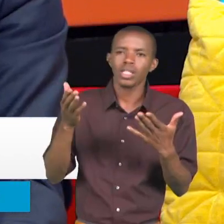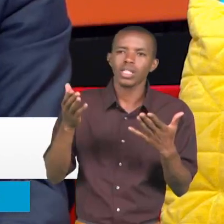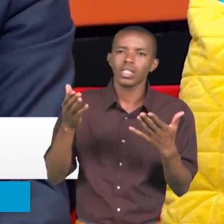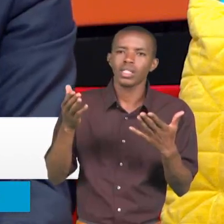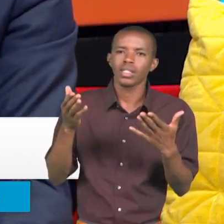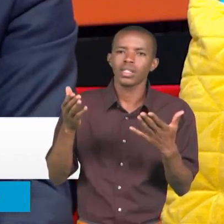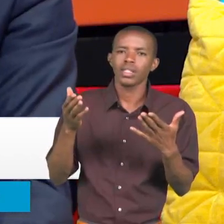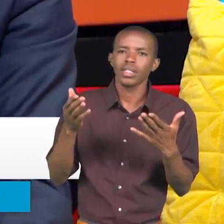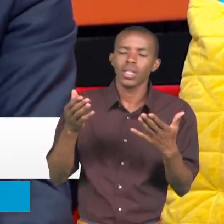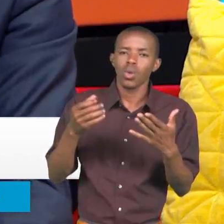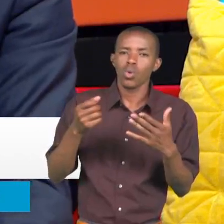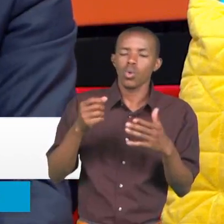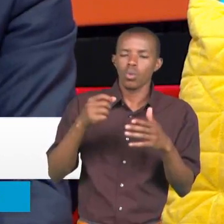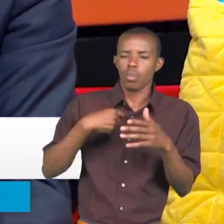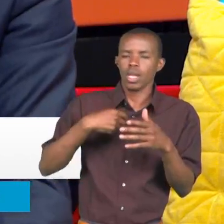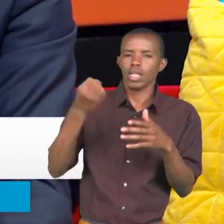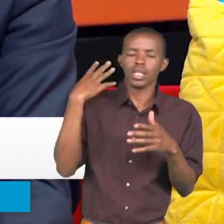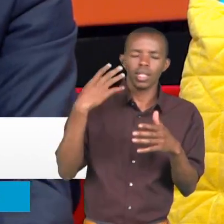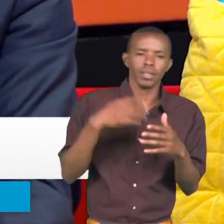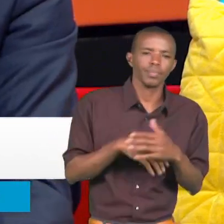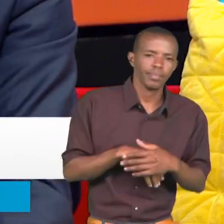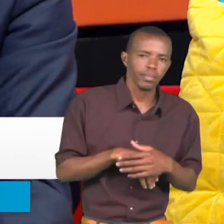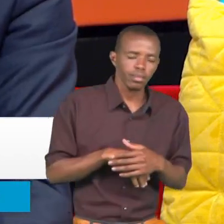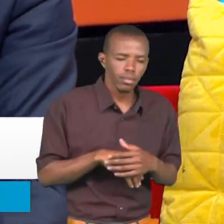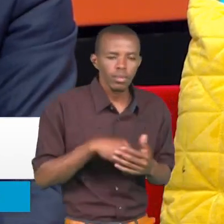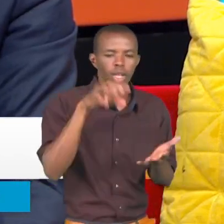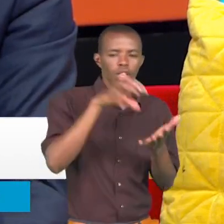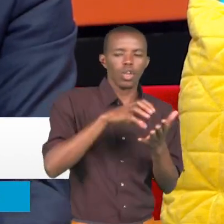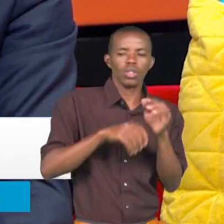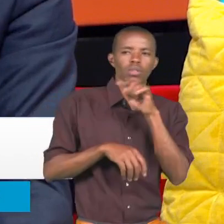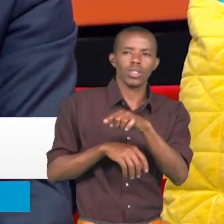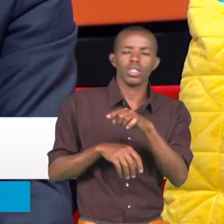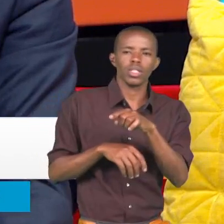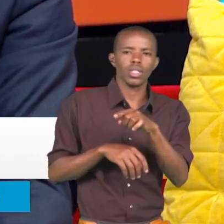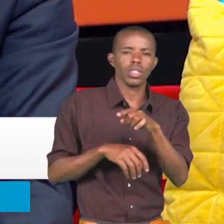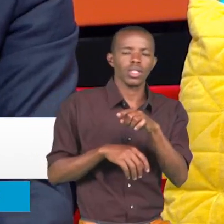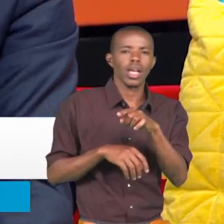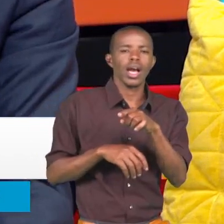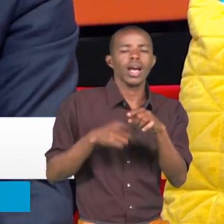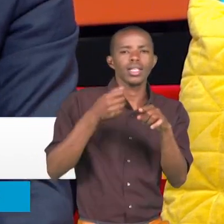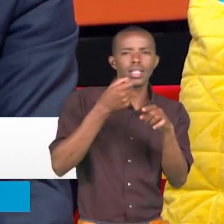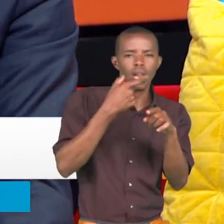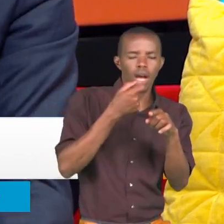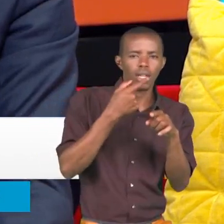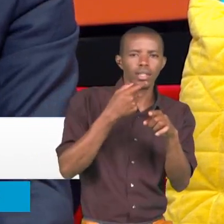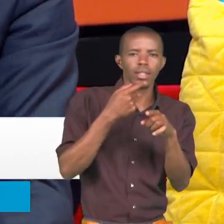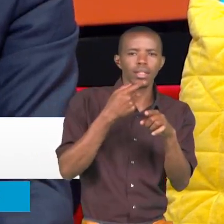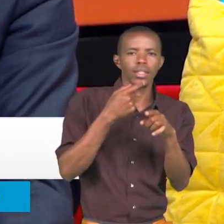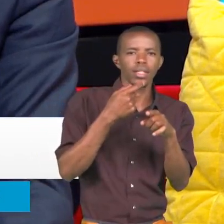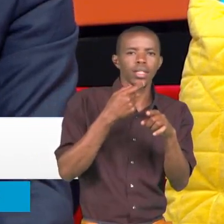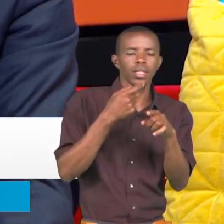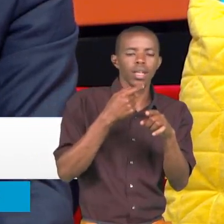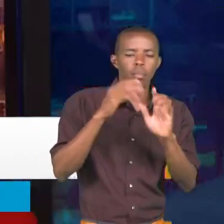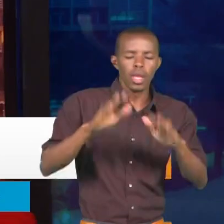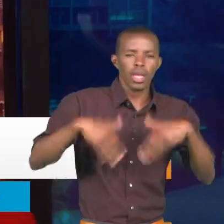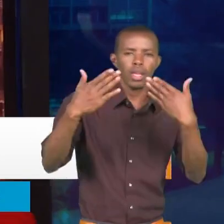mean? Yeah. Okay, the content for PrEP is basically antiretroviral drugs. Okay. So they could be